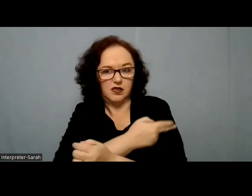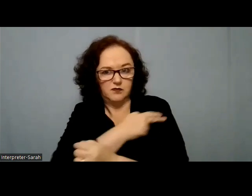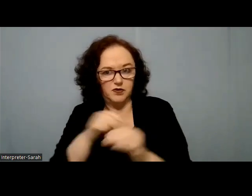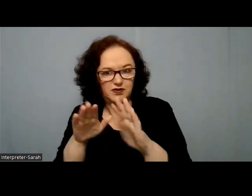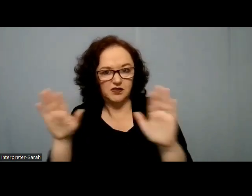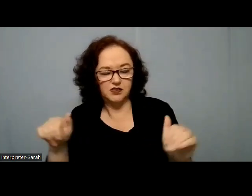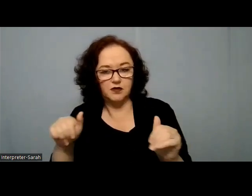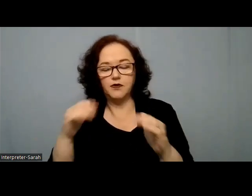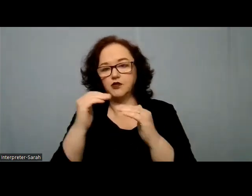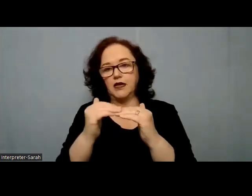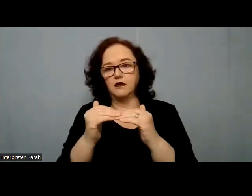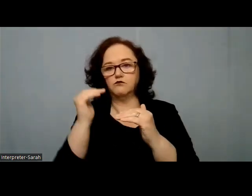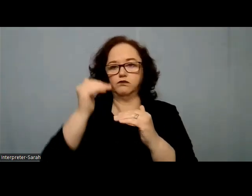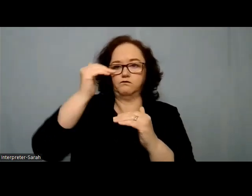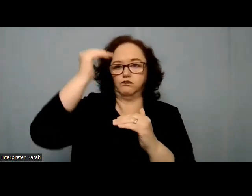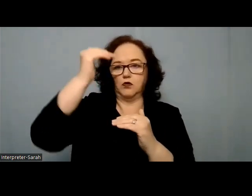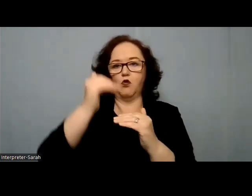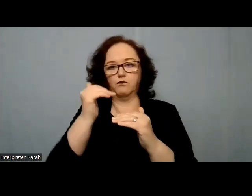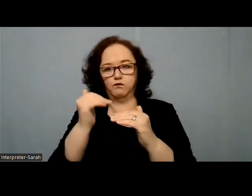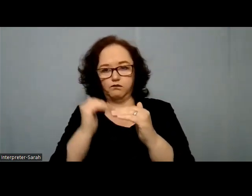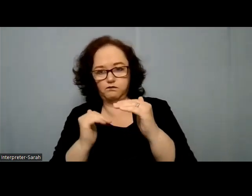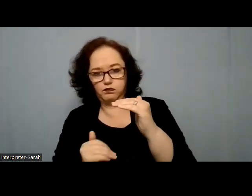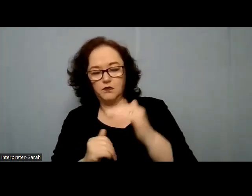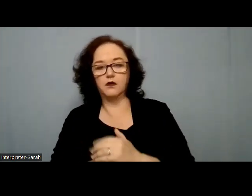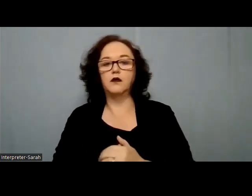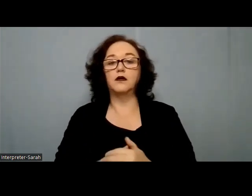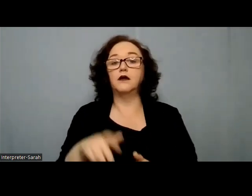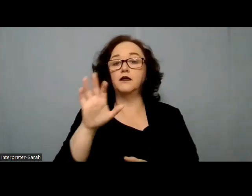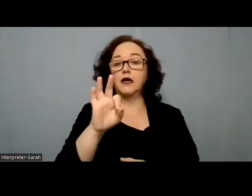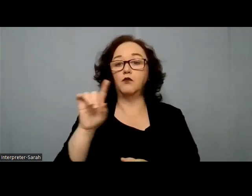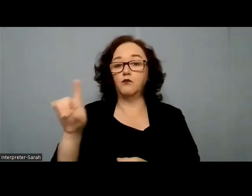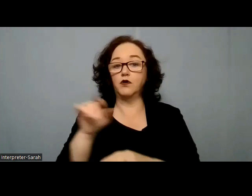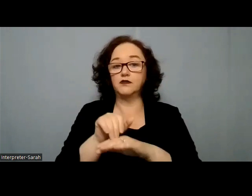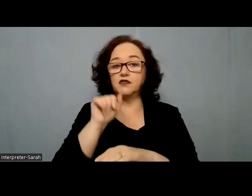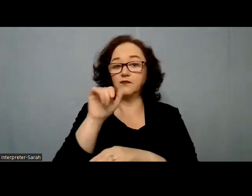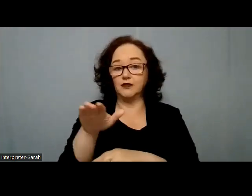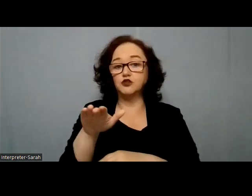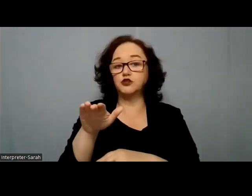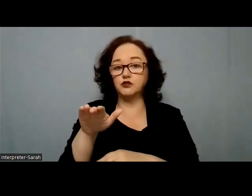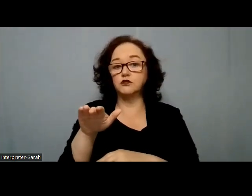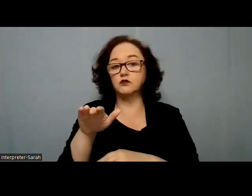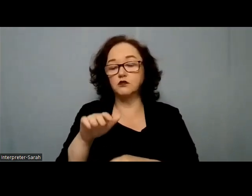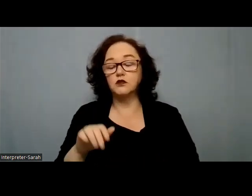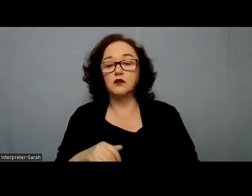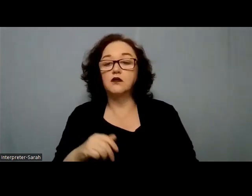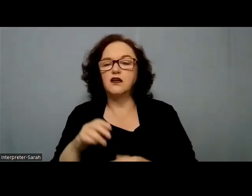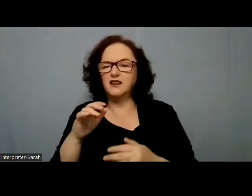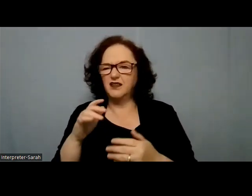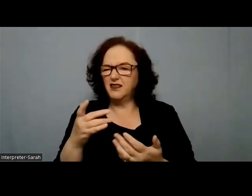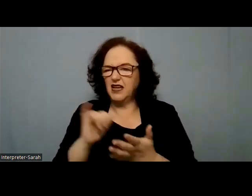also mentioned, 911 dispatch is an amazing opportunity to build those local